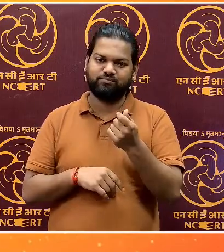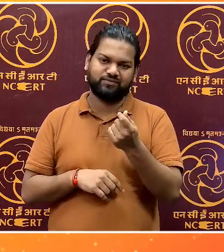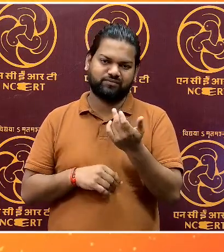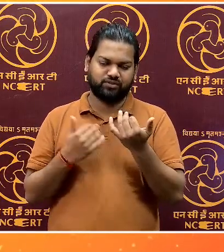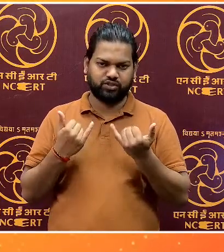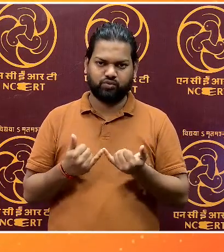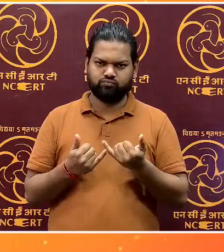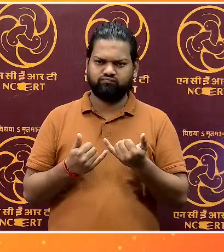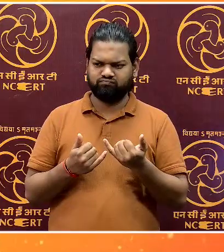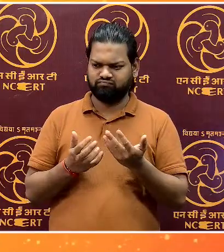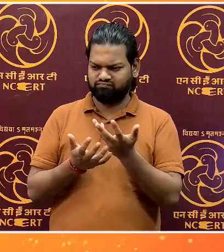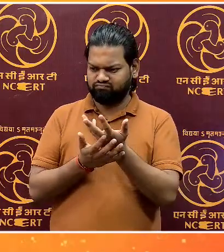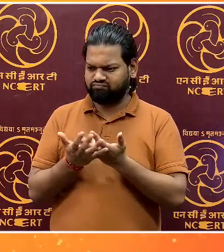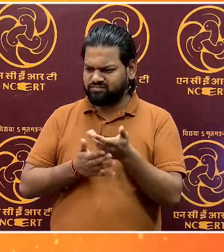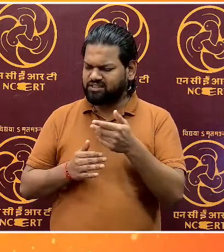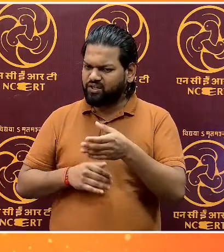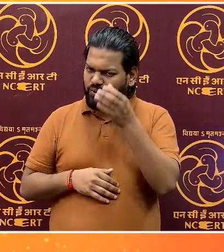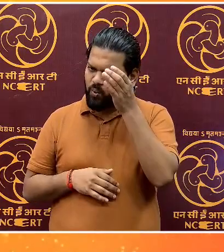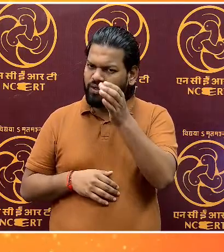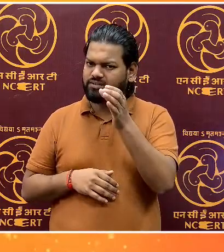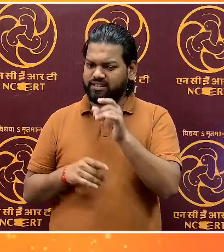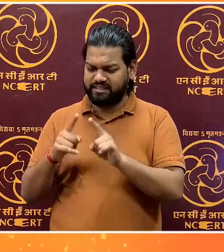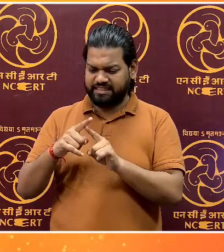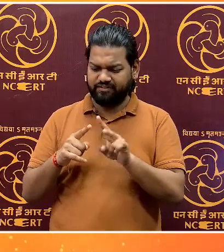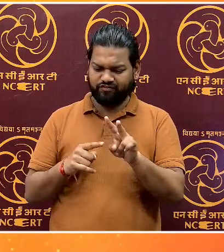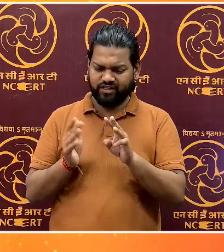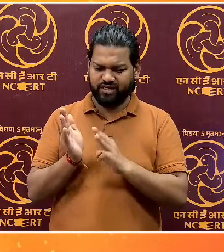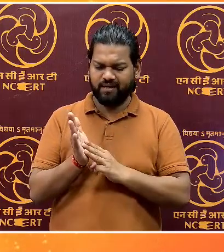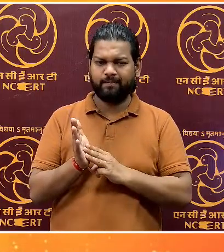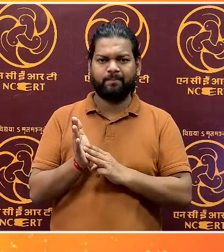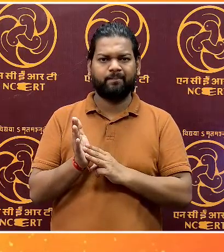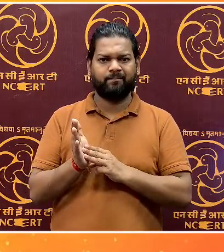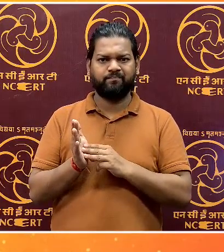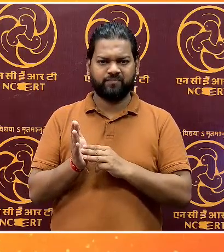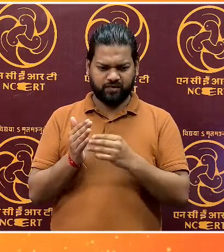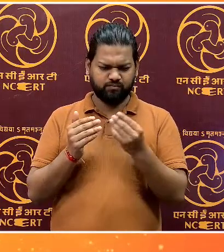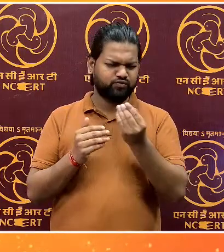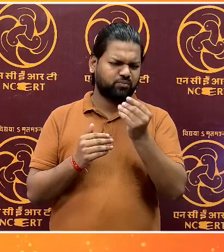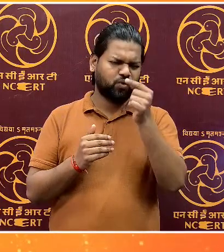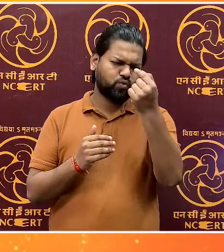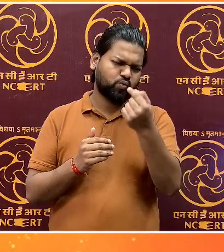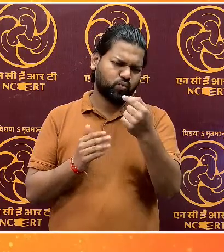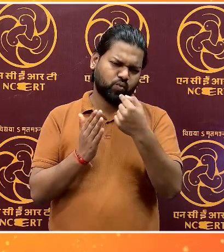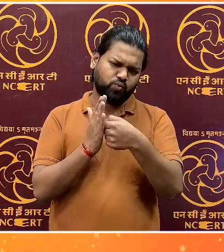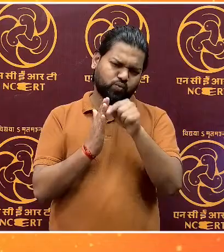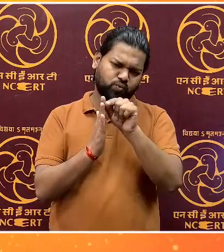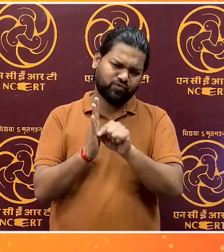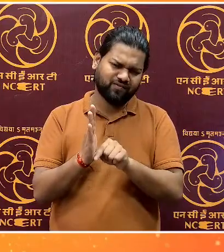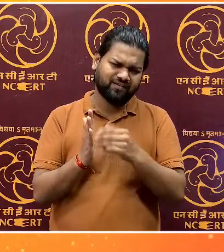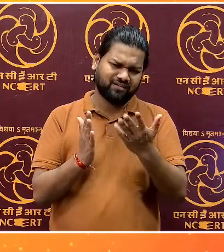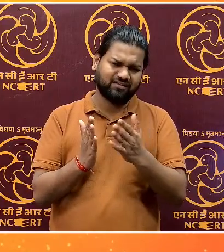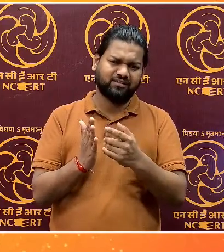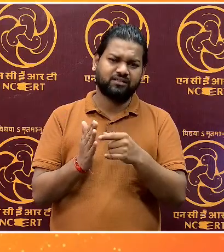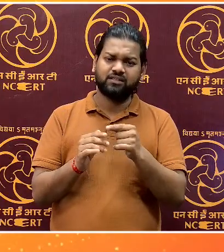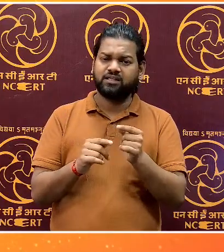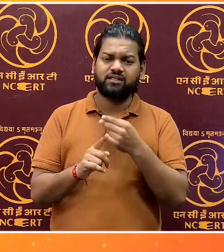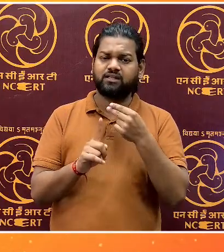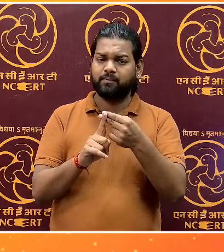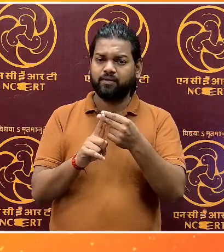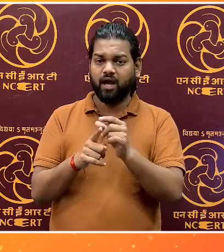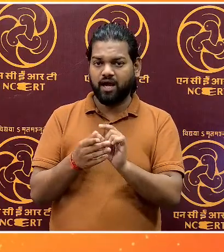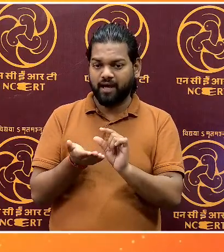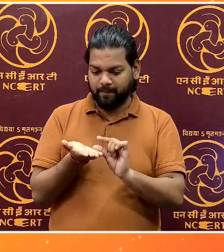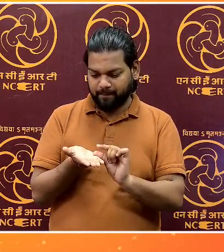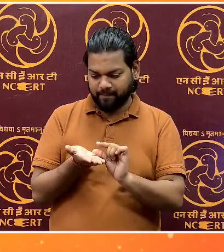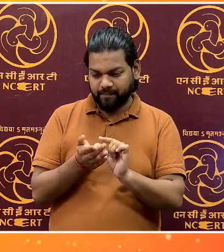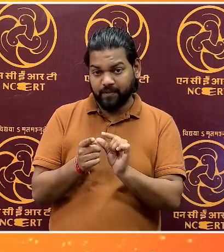Now, while talking about this concept of TVM, we have a prominent term that is called interest. So there are two components.